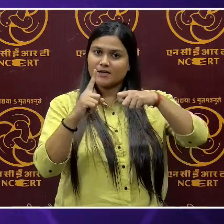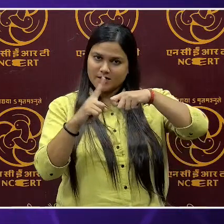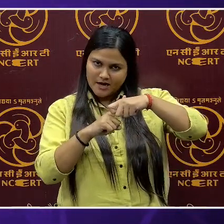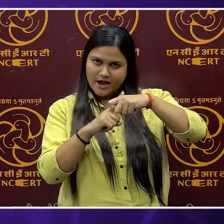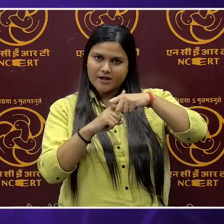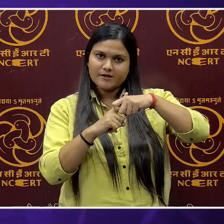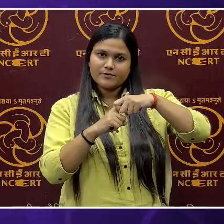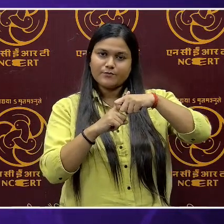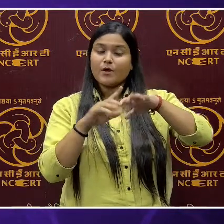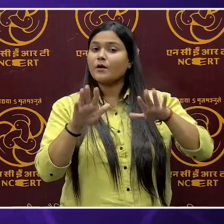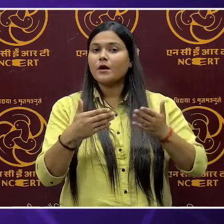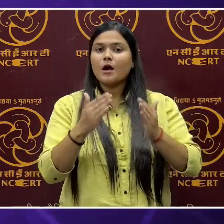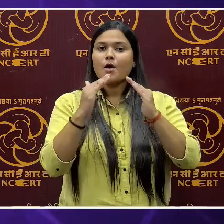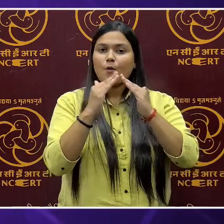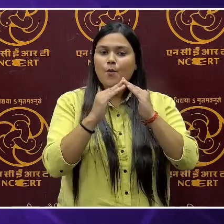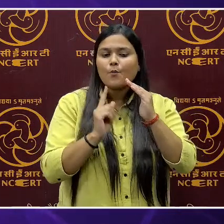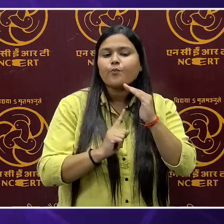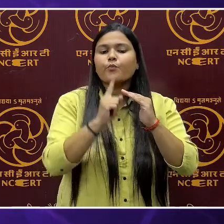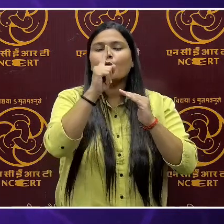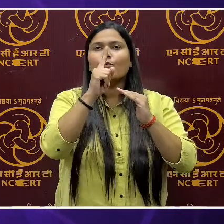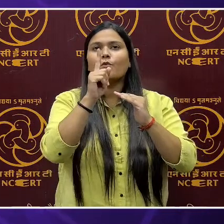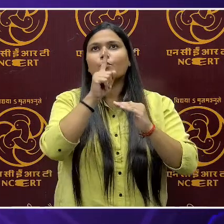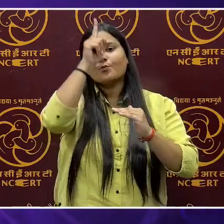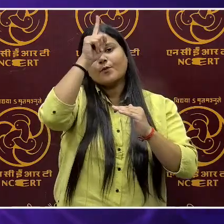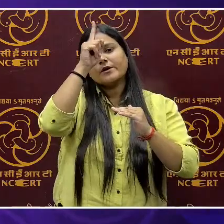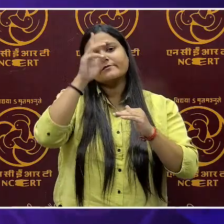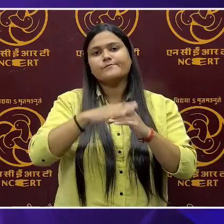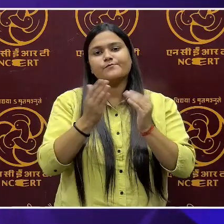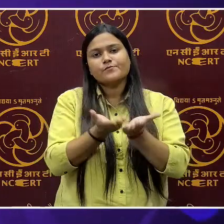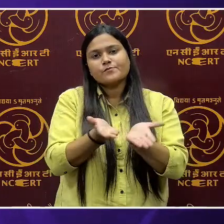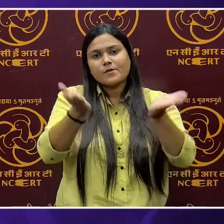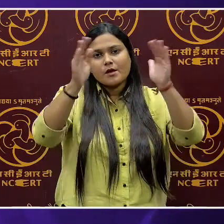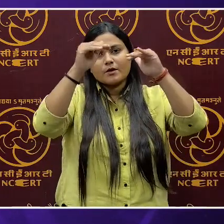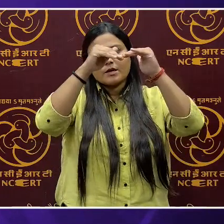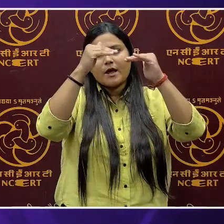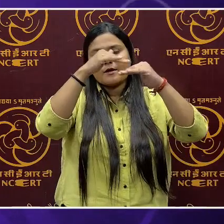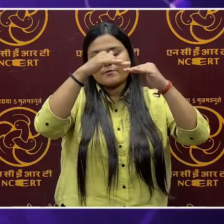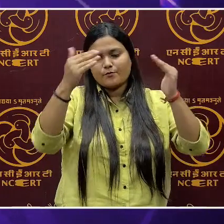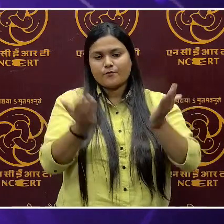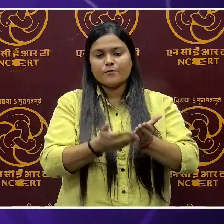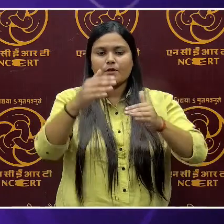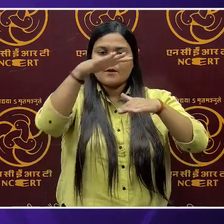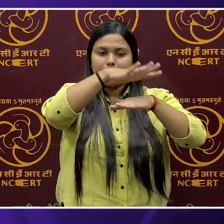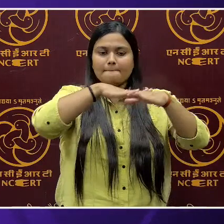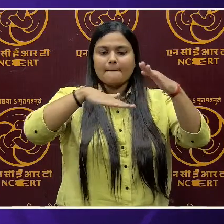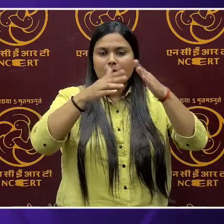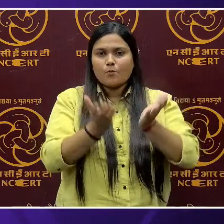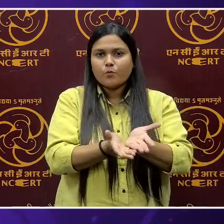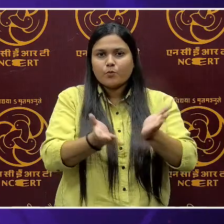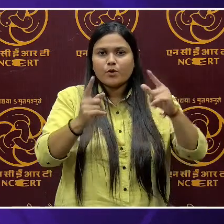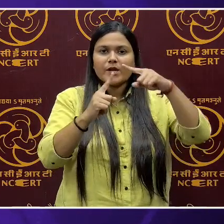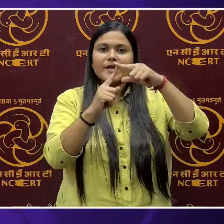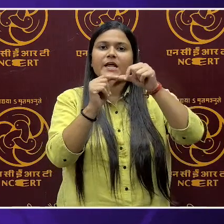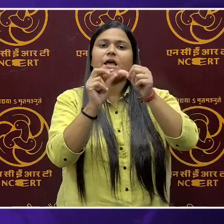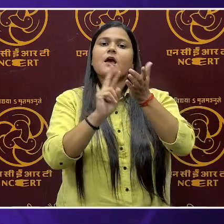So overhead rooftop Yes. tanks are And we now. keep it covered. Yes, yes, absolutely. So people